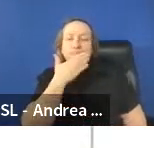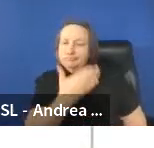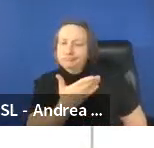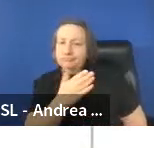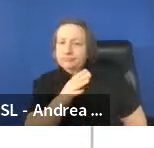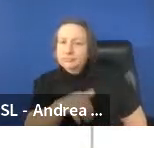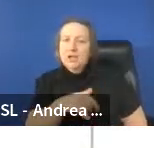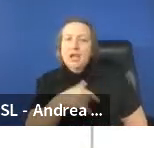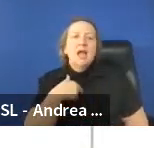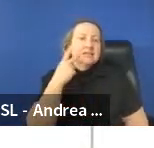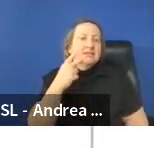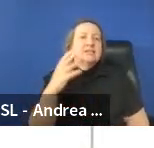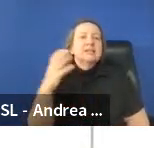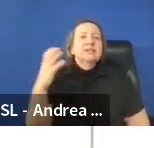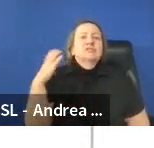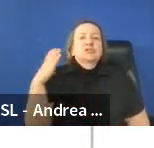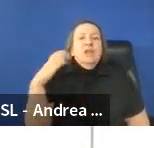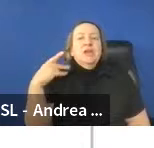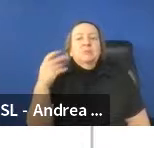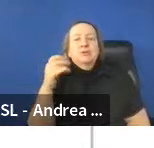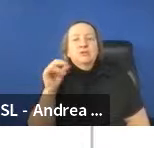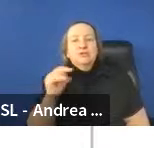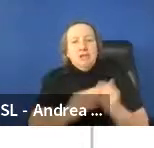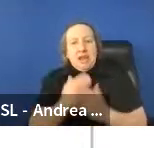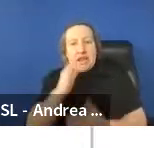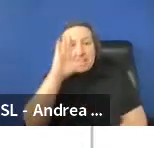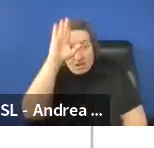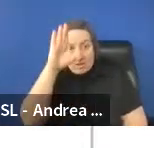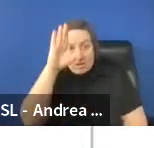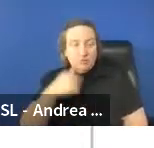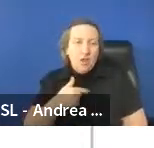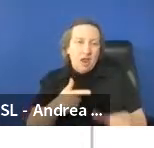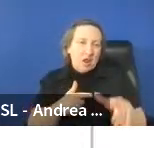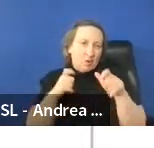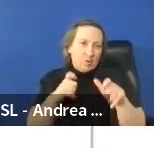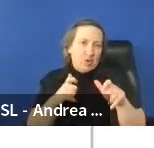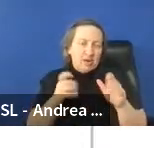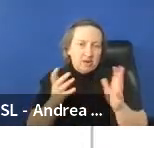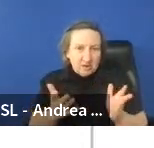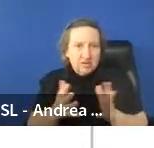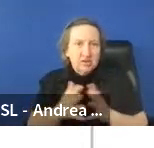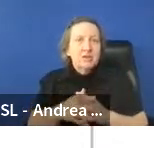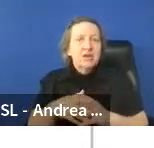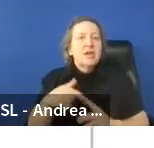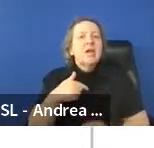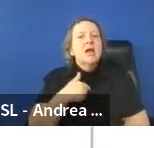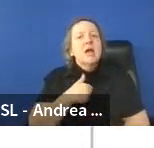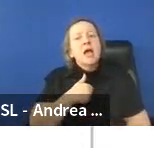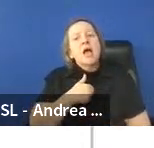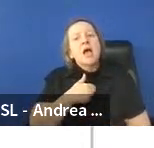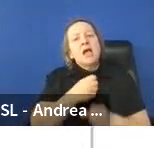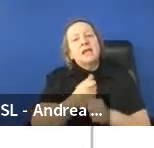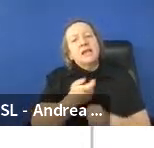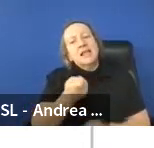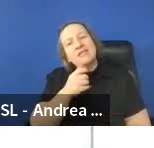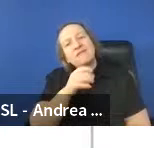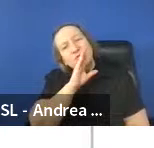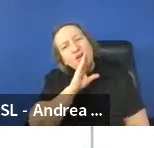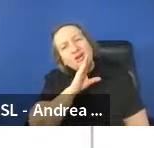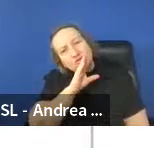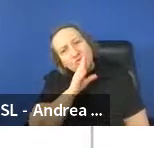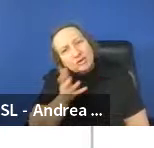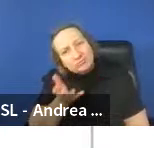Chair Peterson's hand is up, so I'm going to be really quick. I get a little frustrated